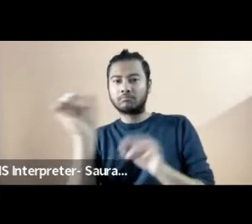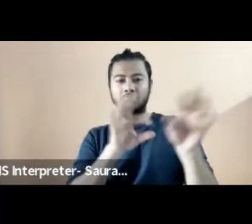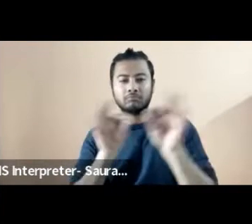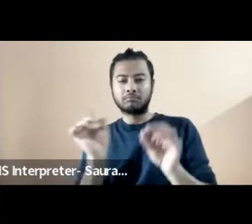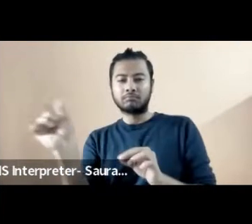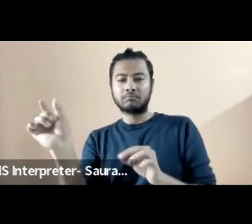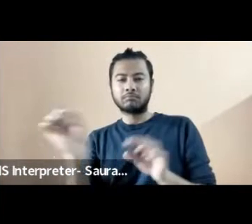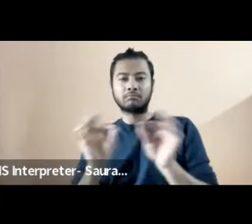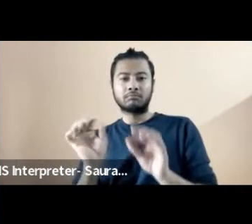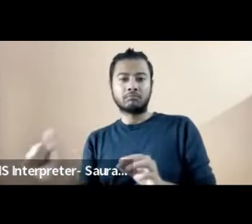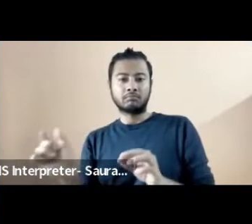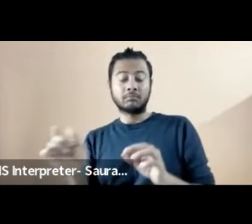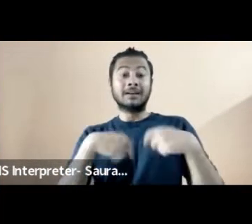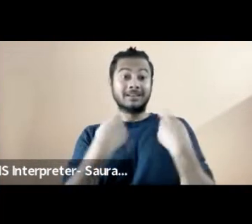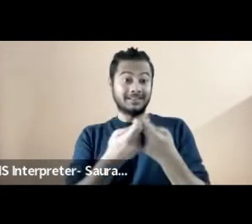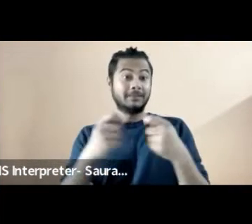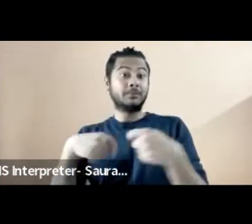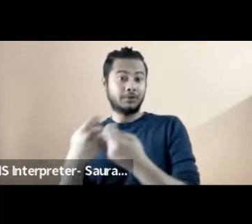three themes.